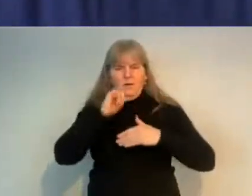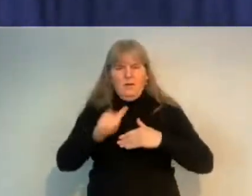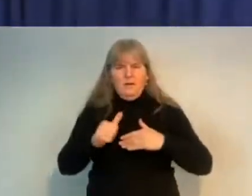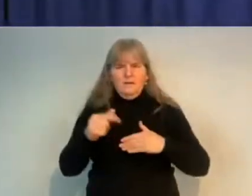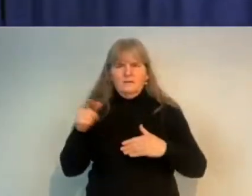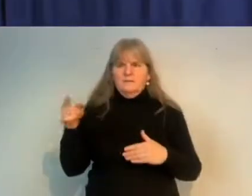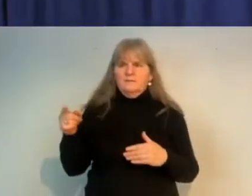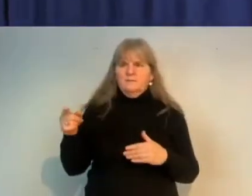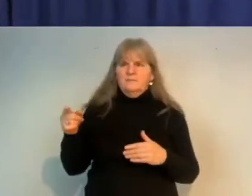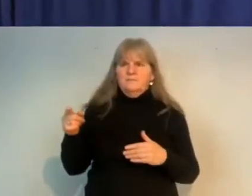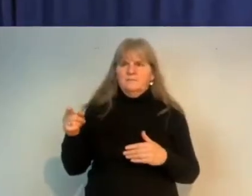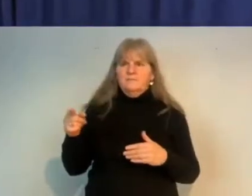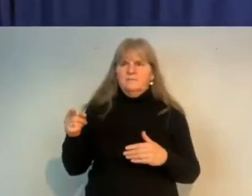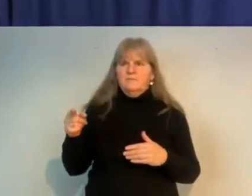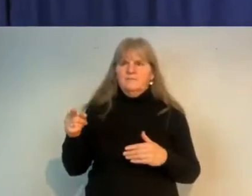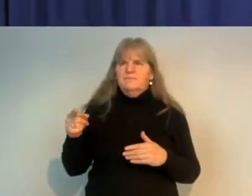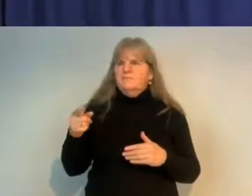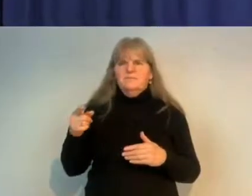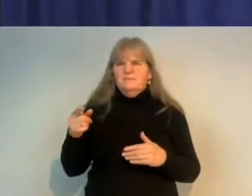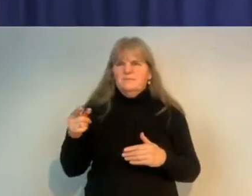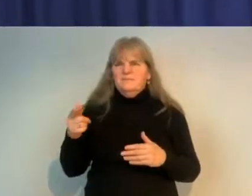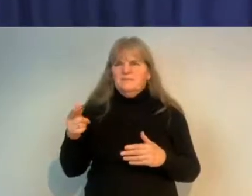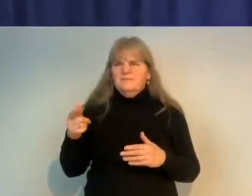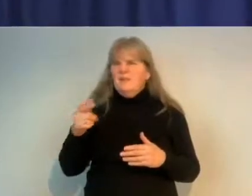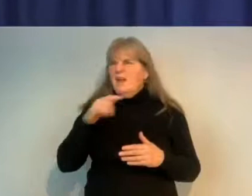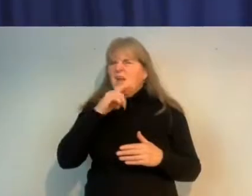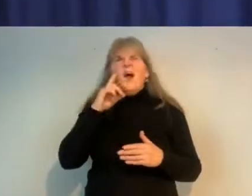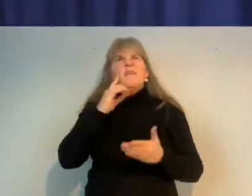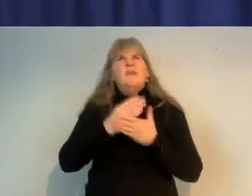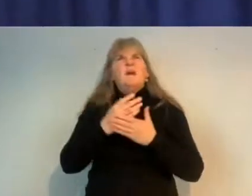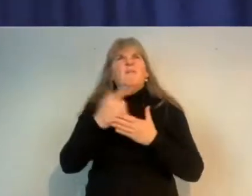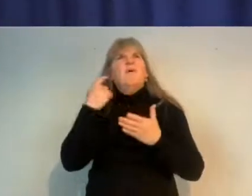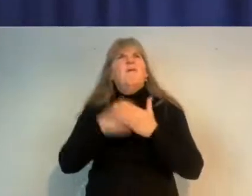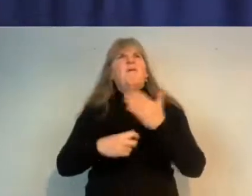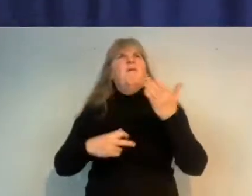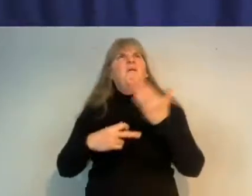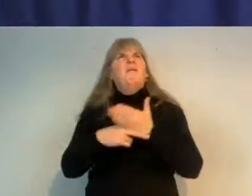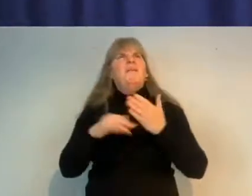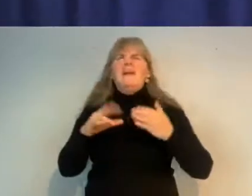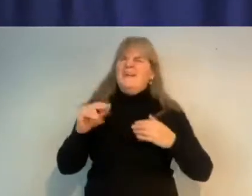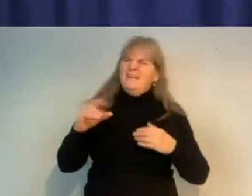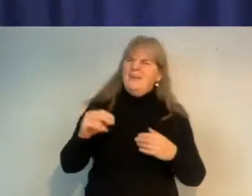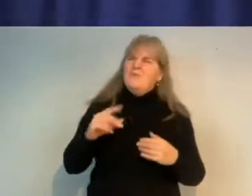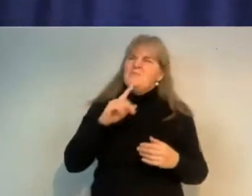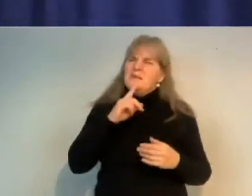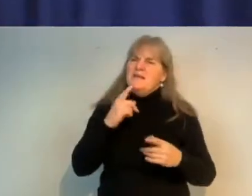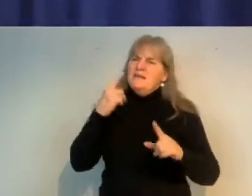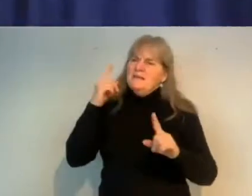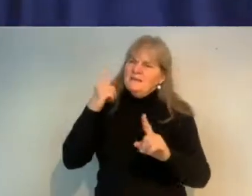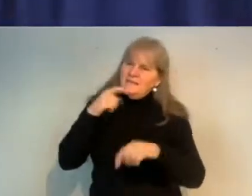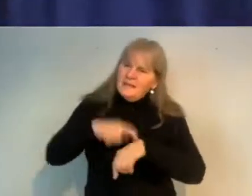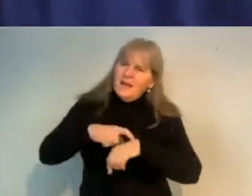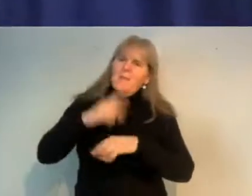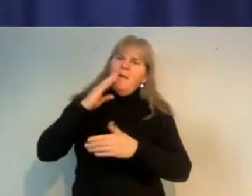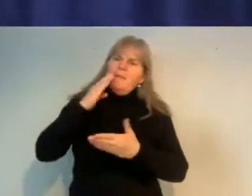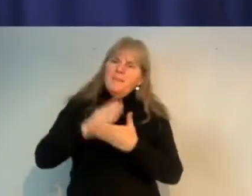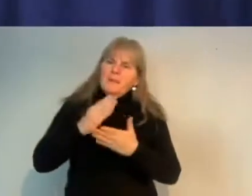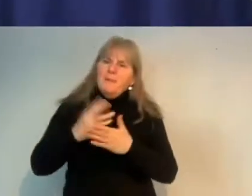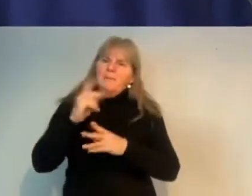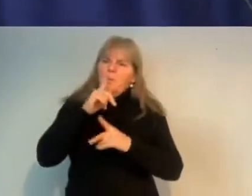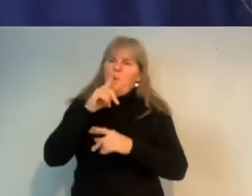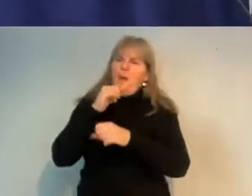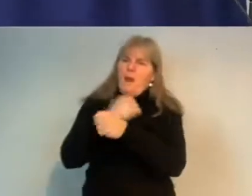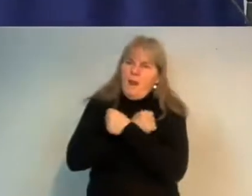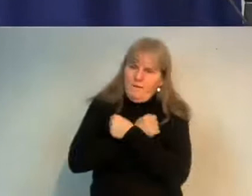This isn't the time to think about whether you're going to get a fine if you break isolation. This is the time to think about the people you love,